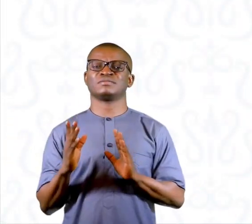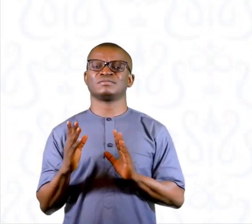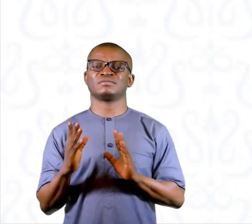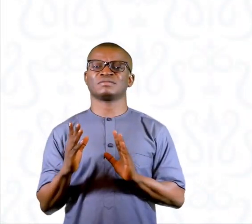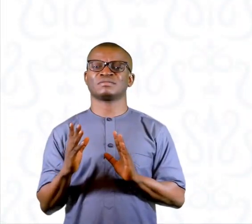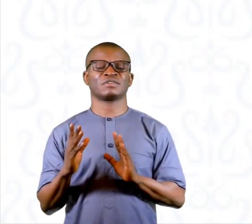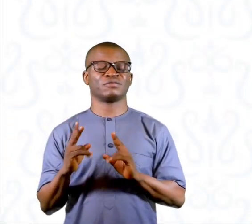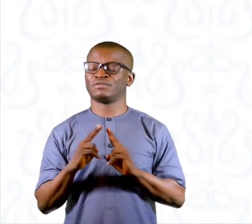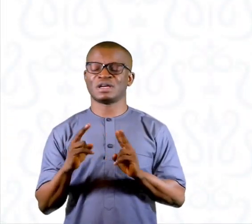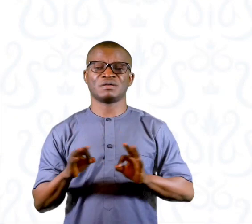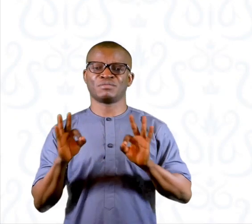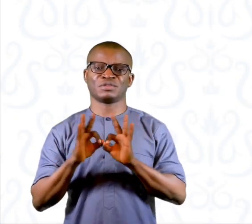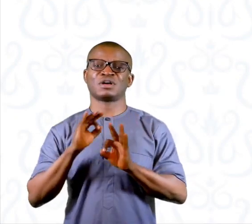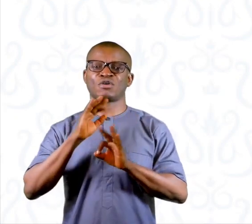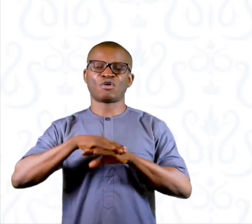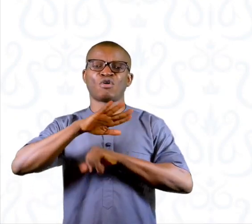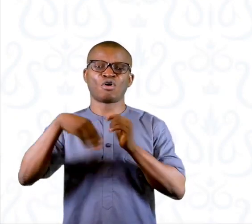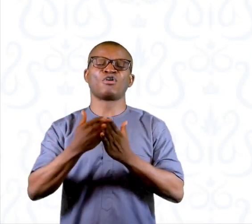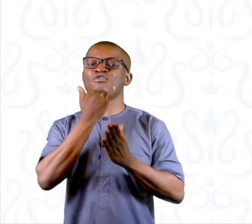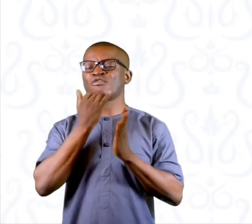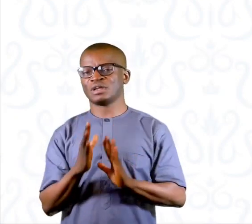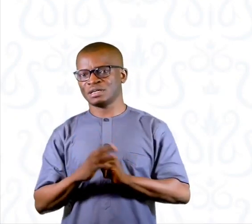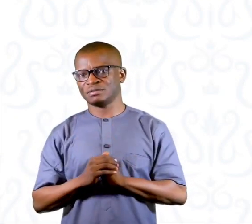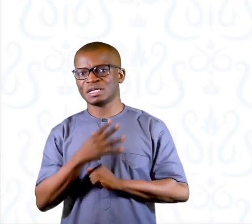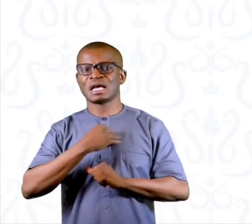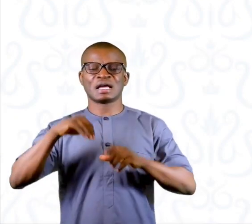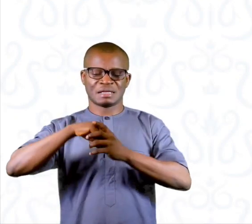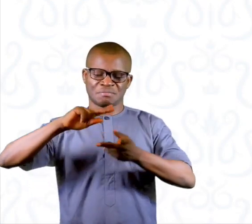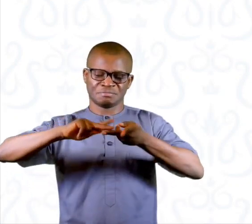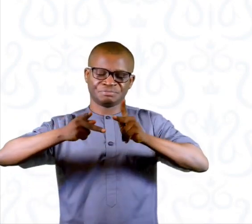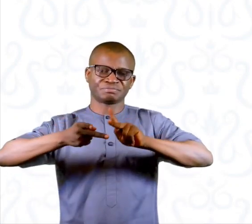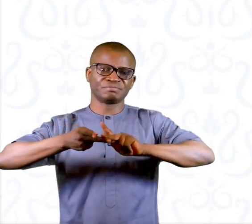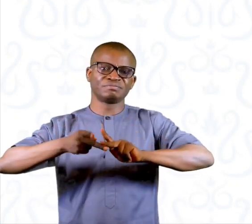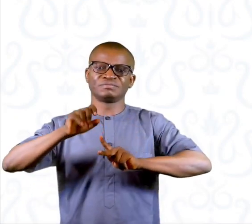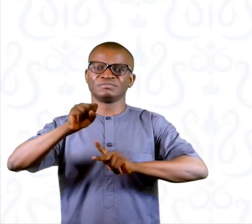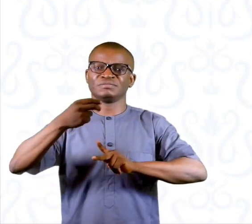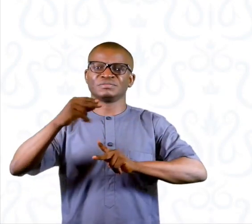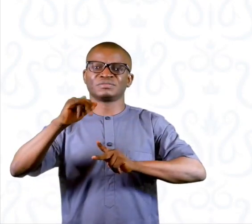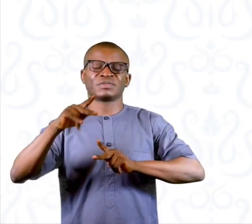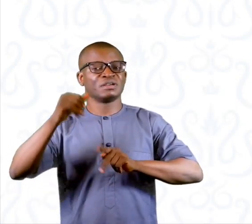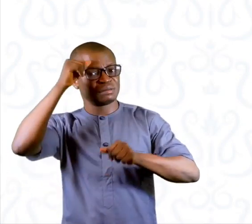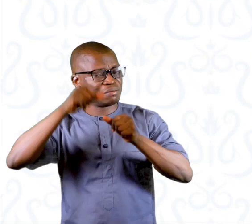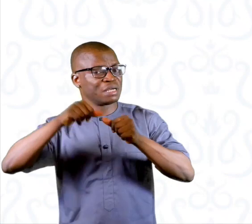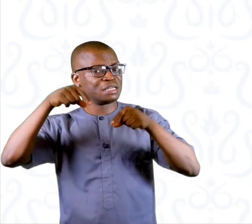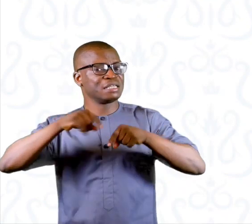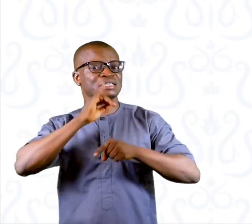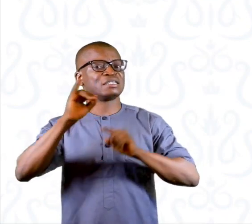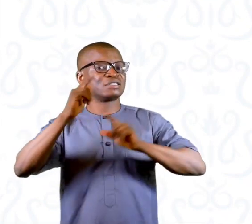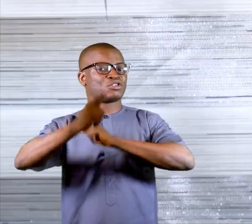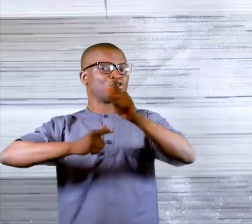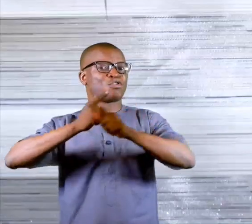its course on the offenders. Partnership. We partner because it's a global